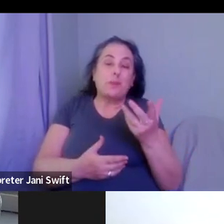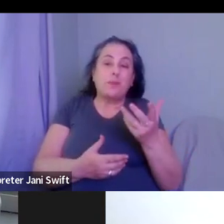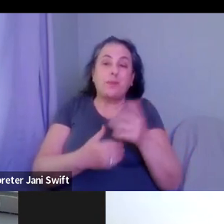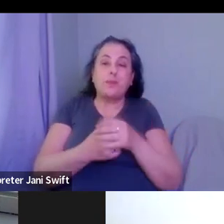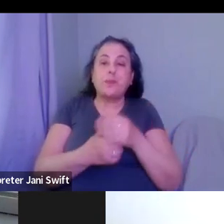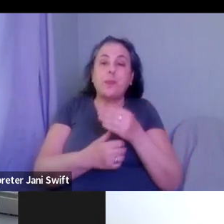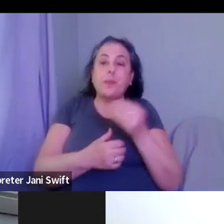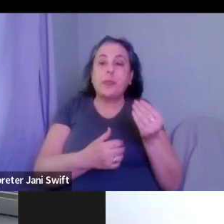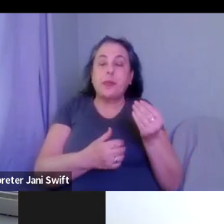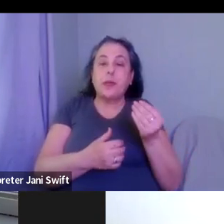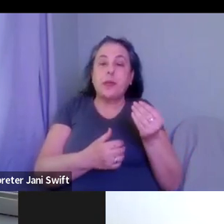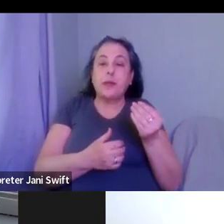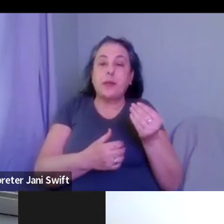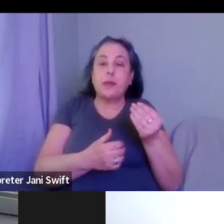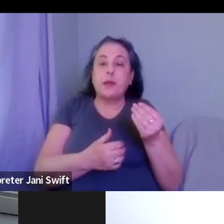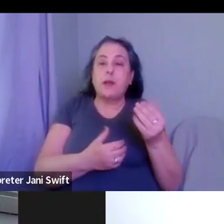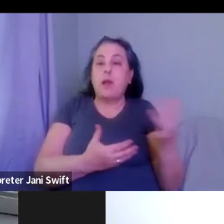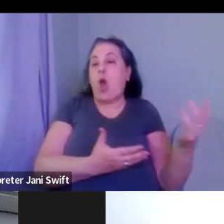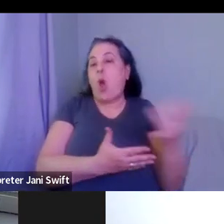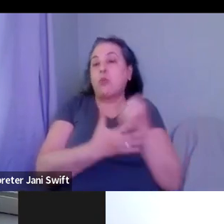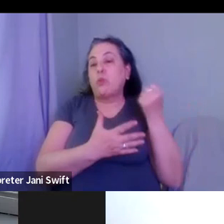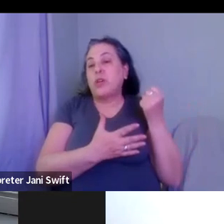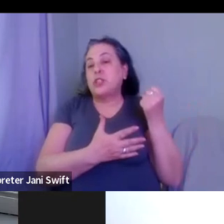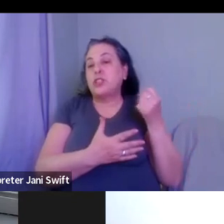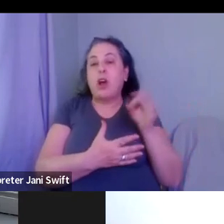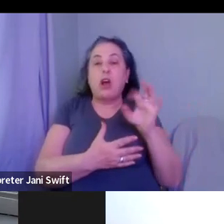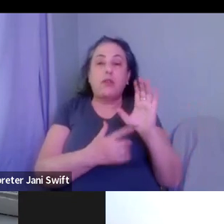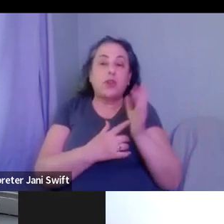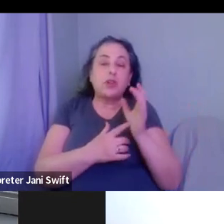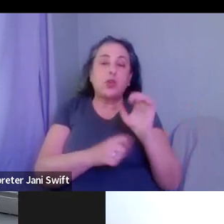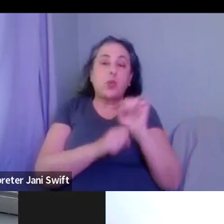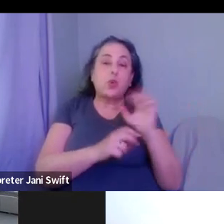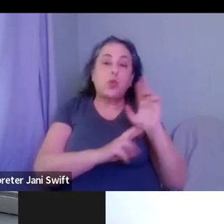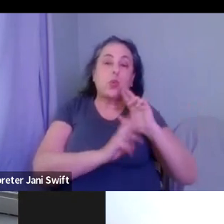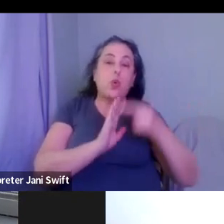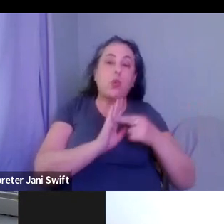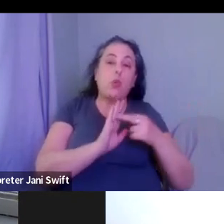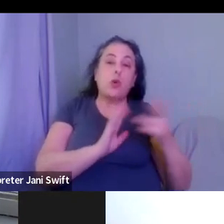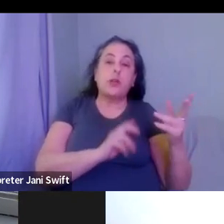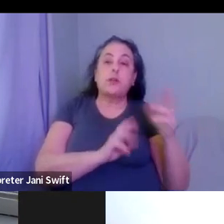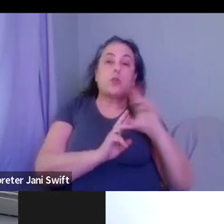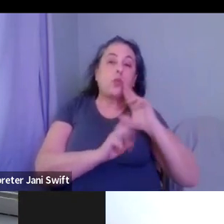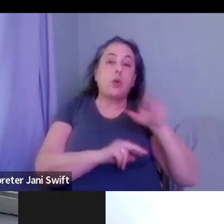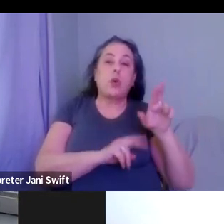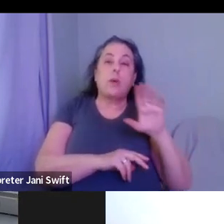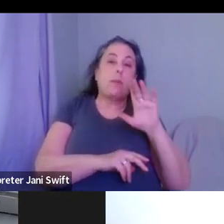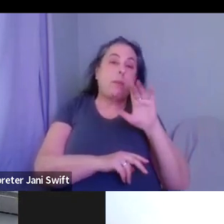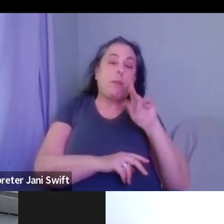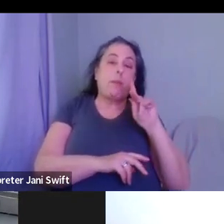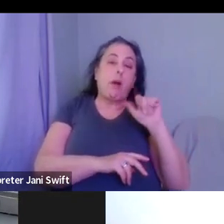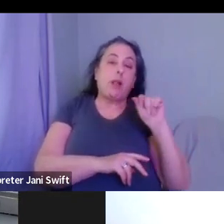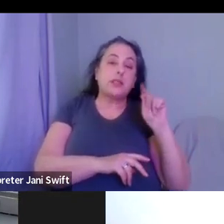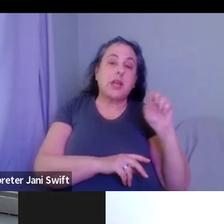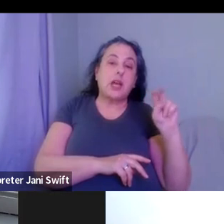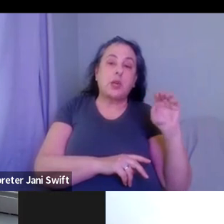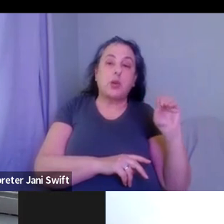and appropriation of cultures. So workers reported that Palo Santo